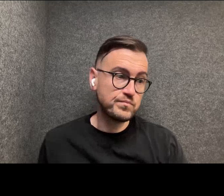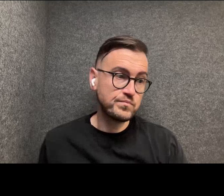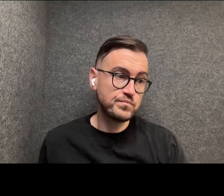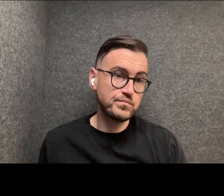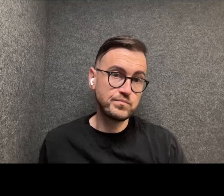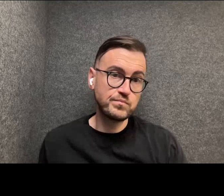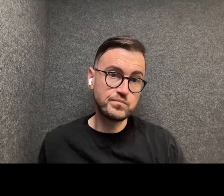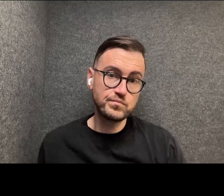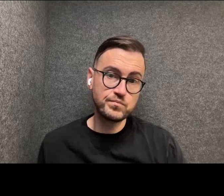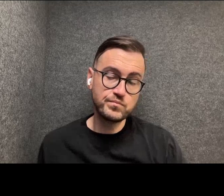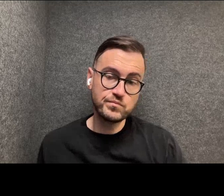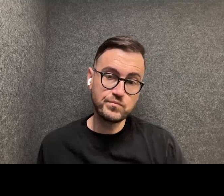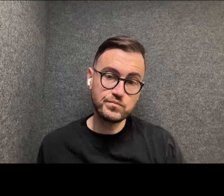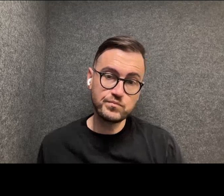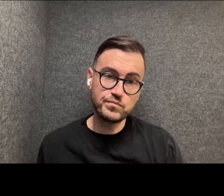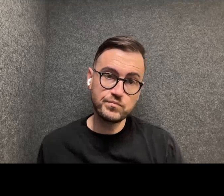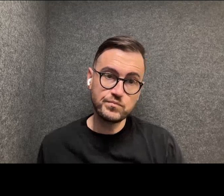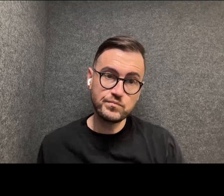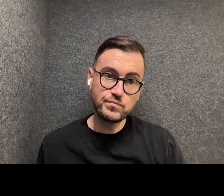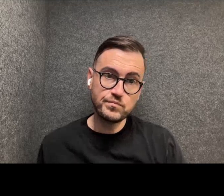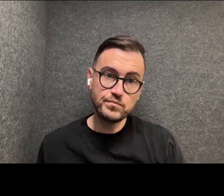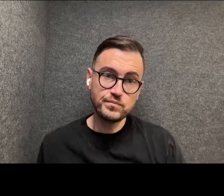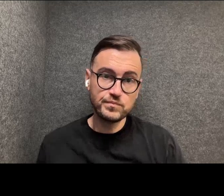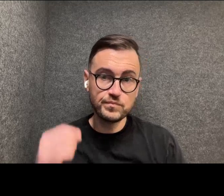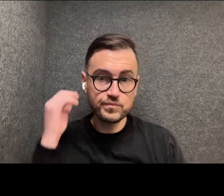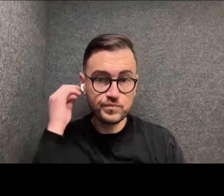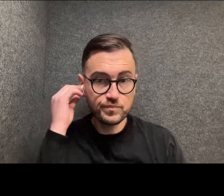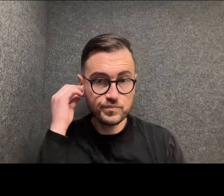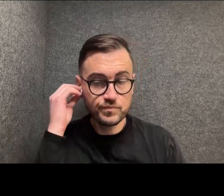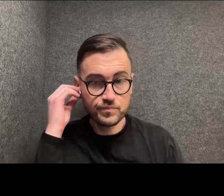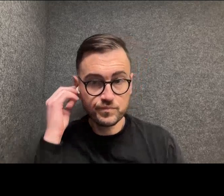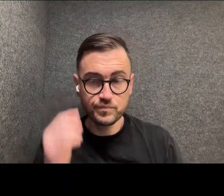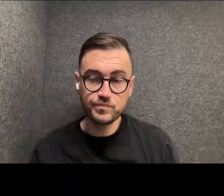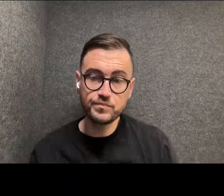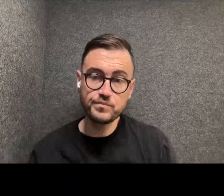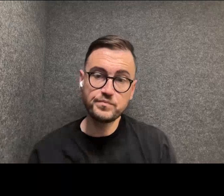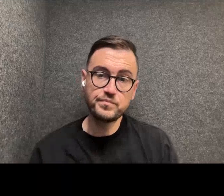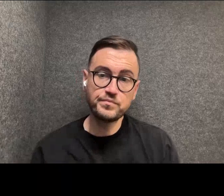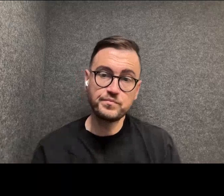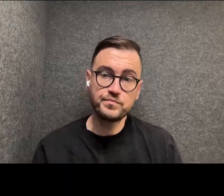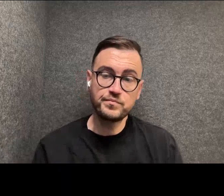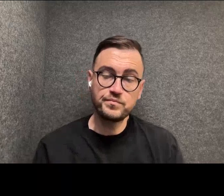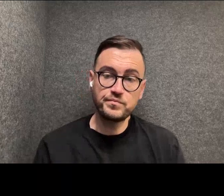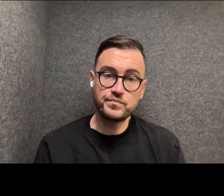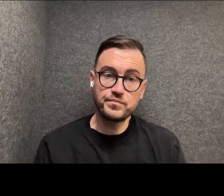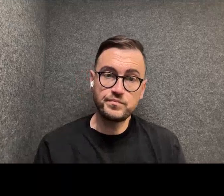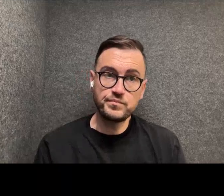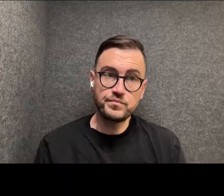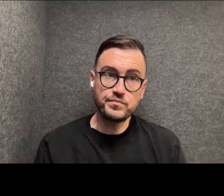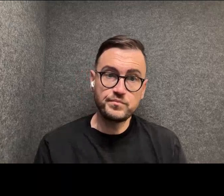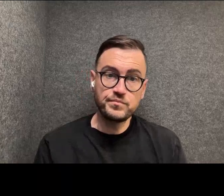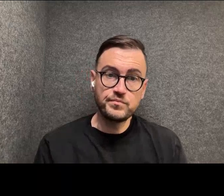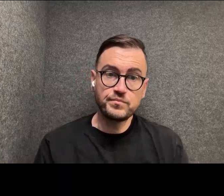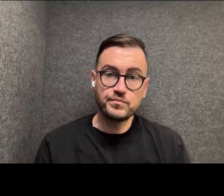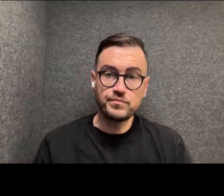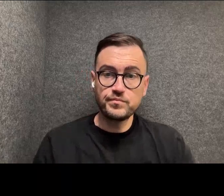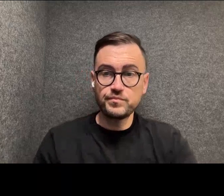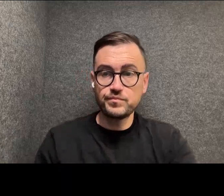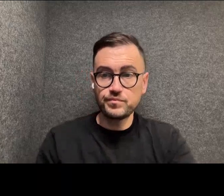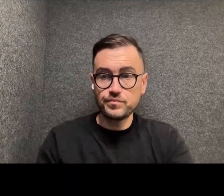of holding that piece back. Yeah. I mean, I think it's tricky, like you mentioned before, kind of what is a Part